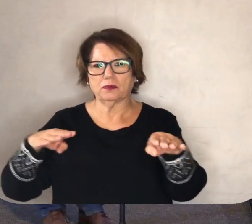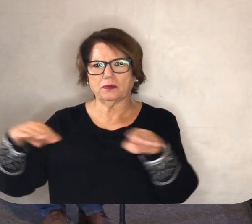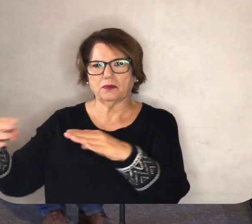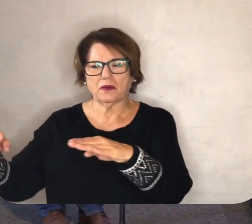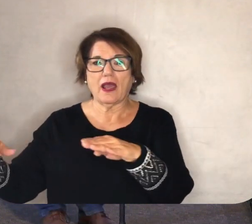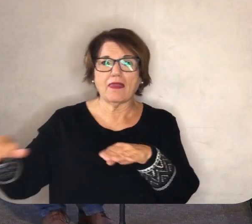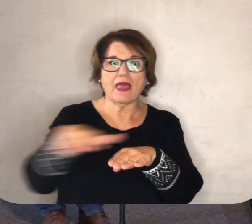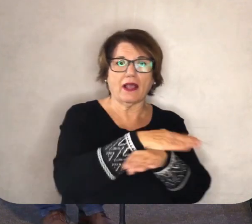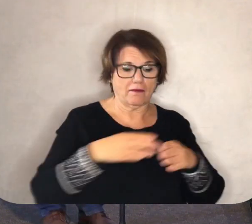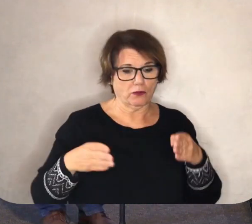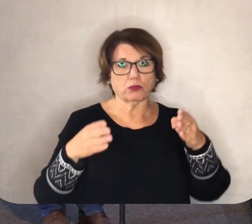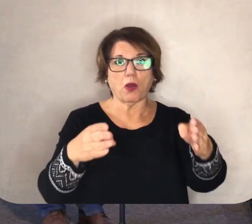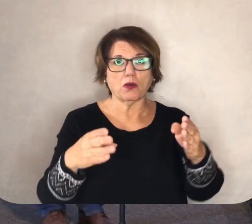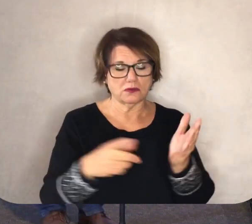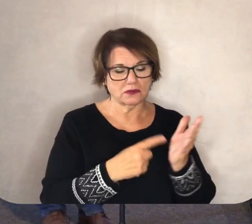road.